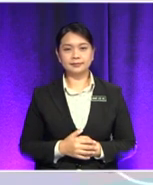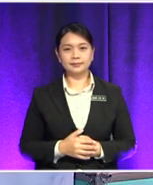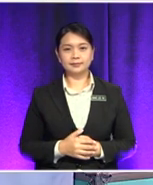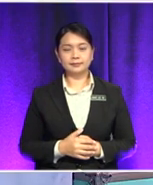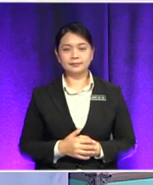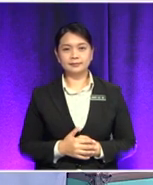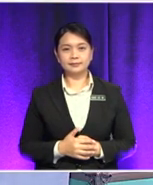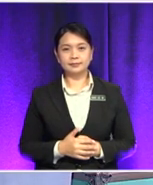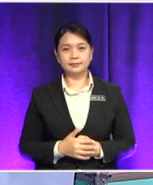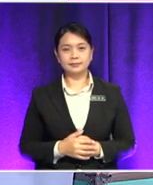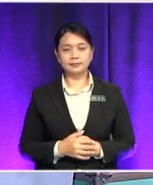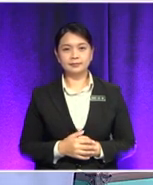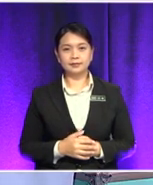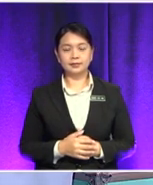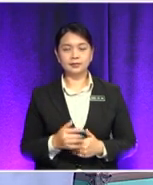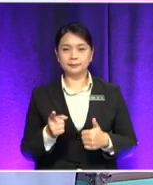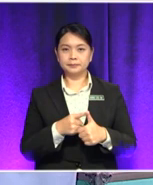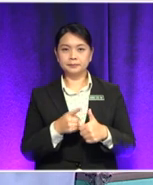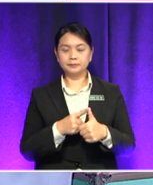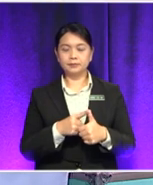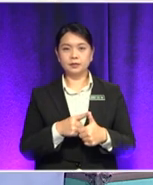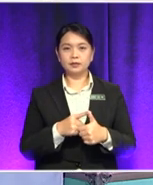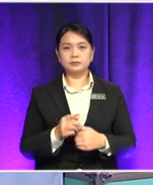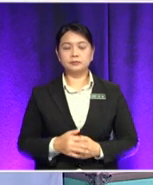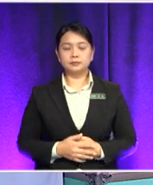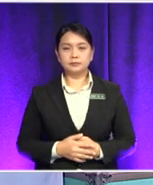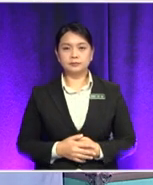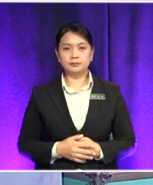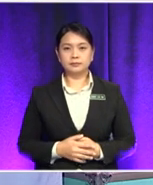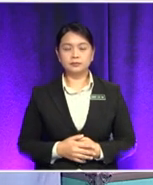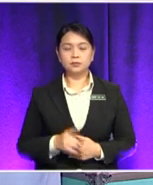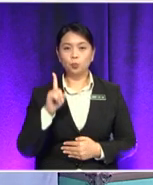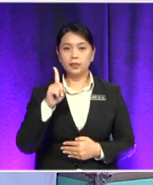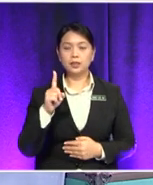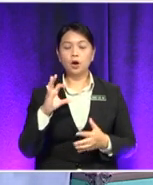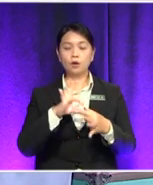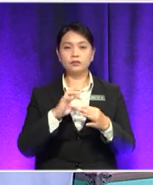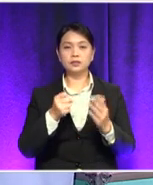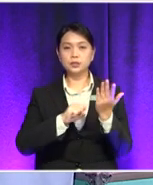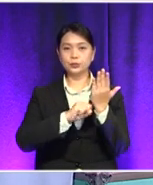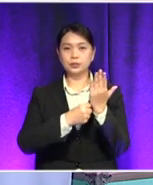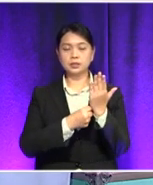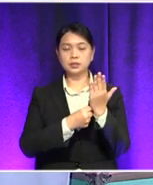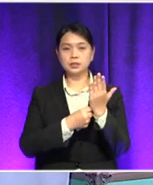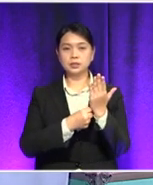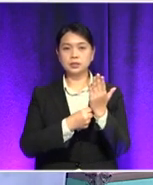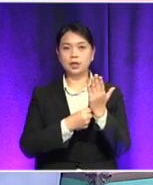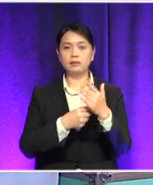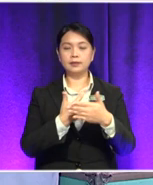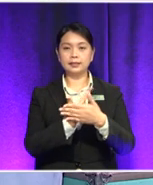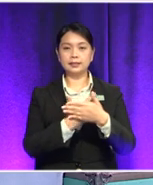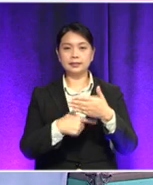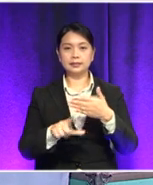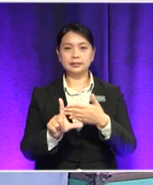Yes. Okay, the first one. One of the sources of litter is because of irresponsible drivers. So